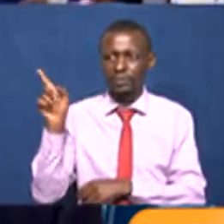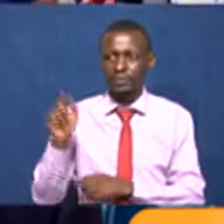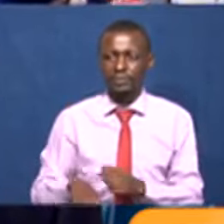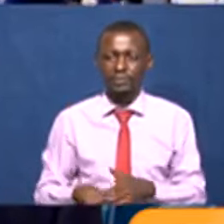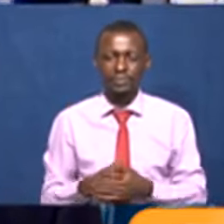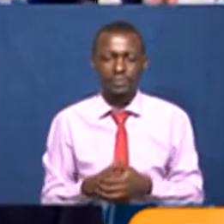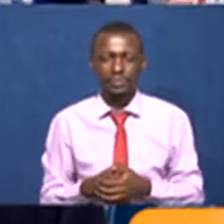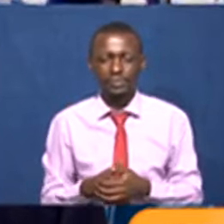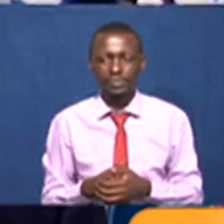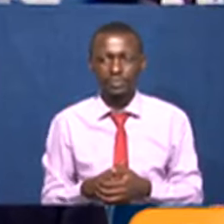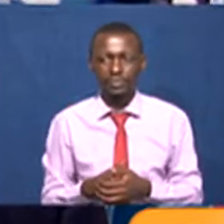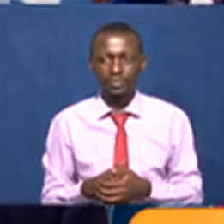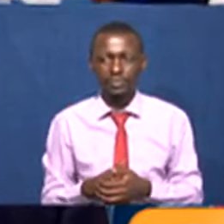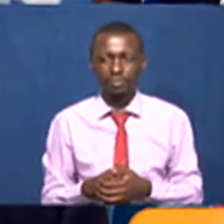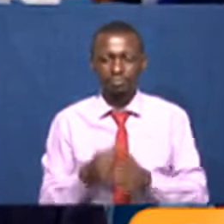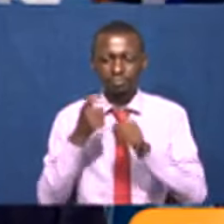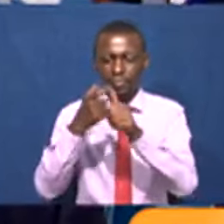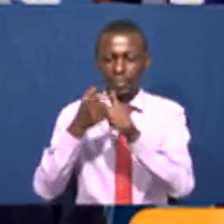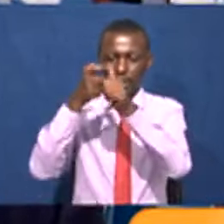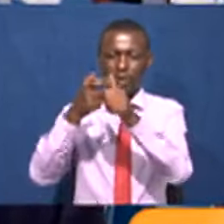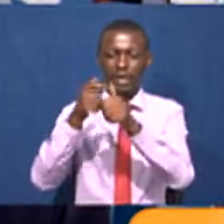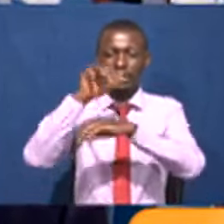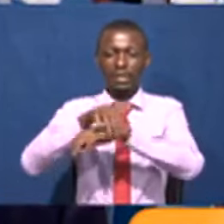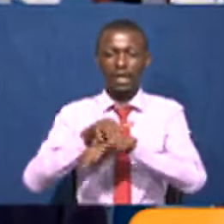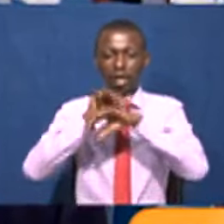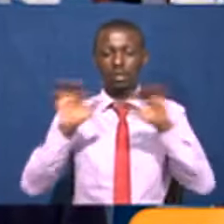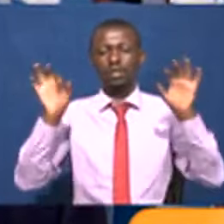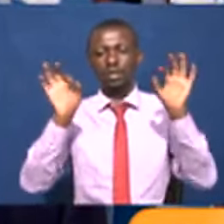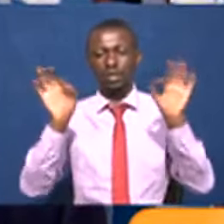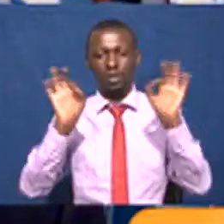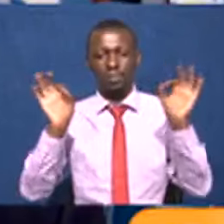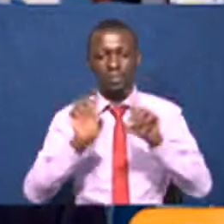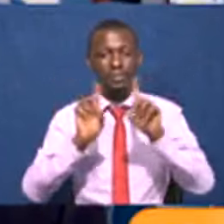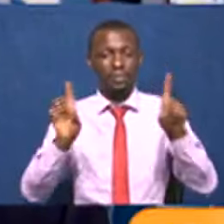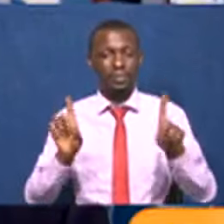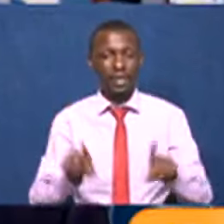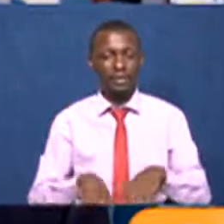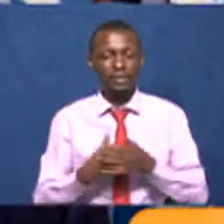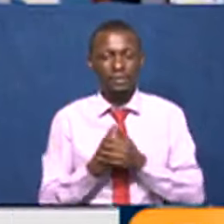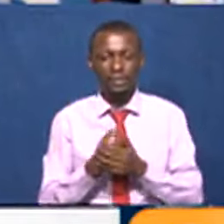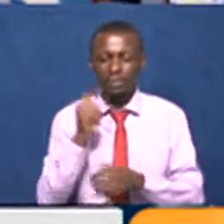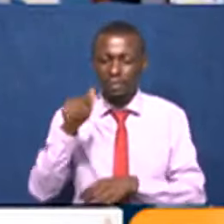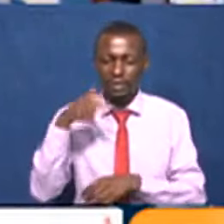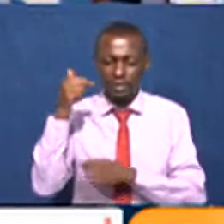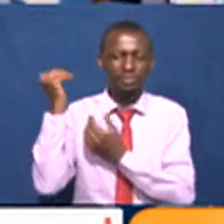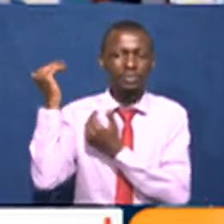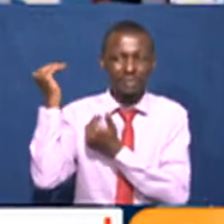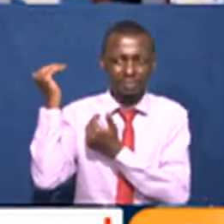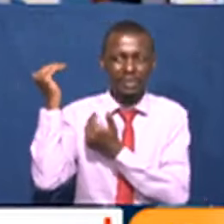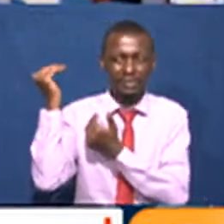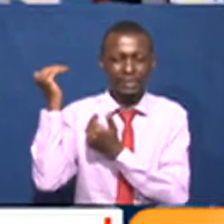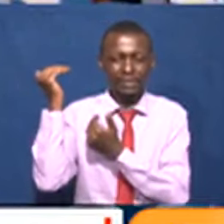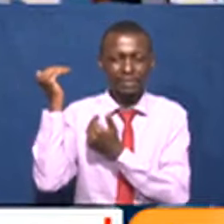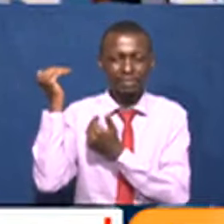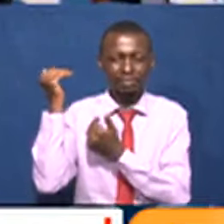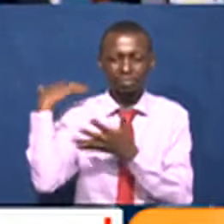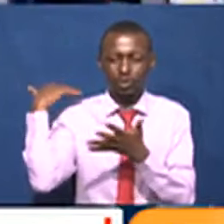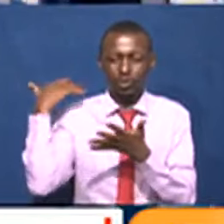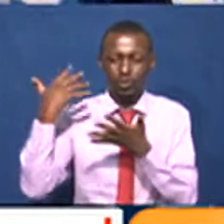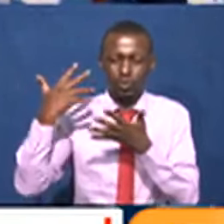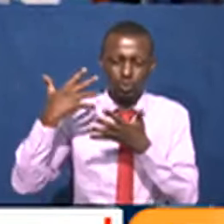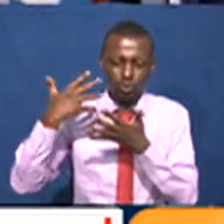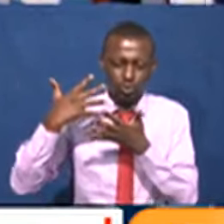To me, yes, the award came to me as a surprise, but somehow I was expecting it because where we have come from.